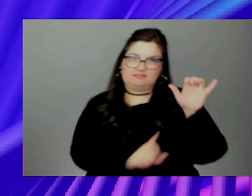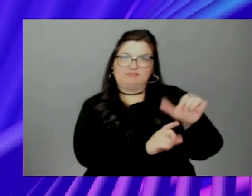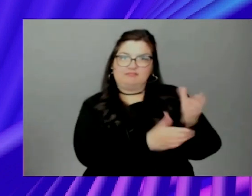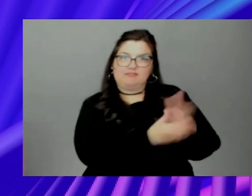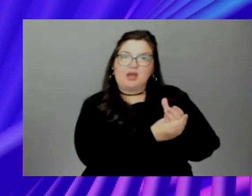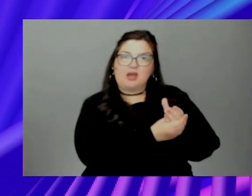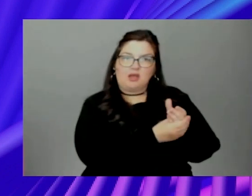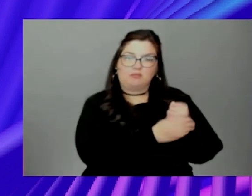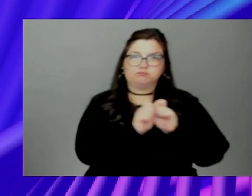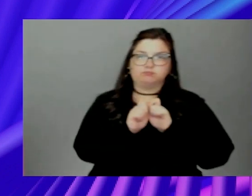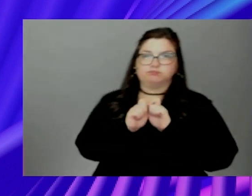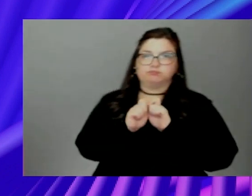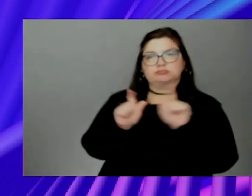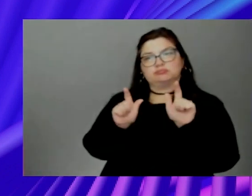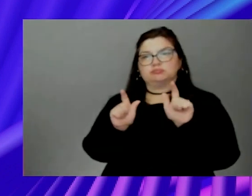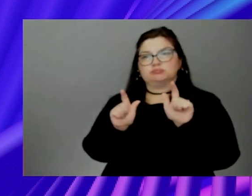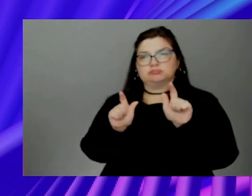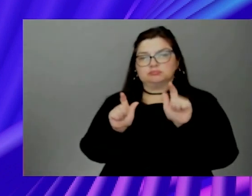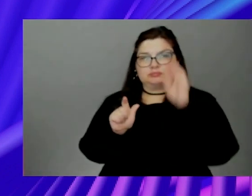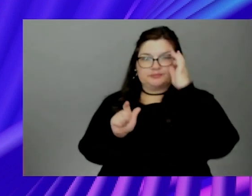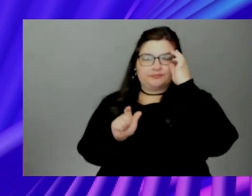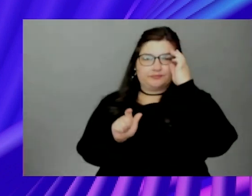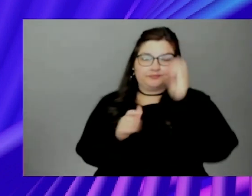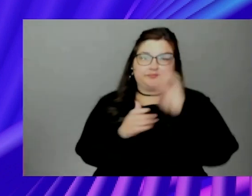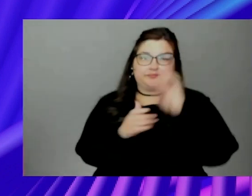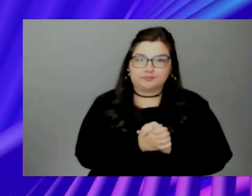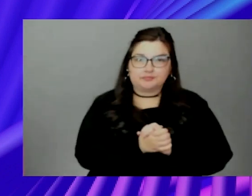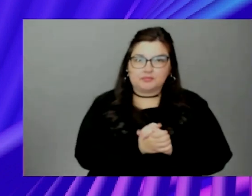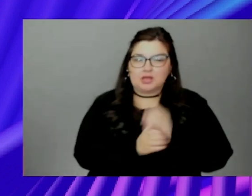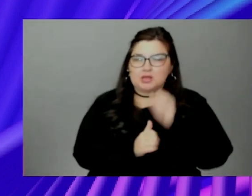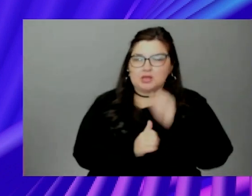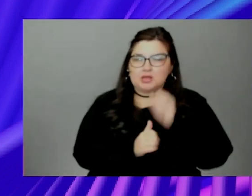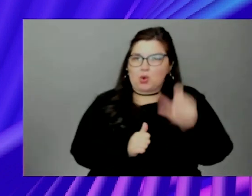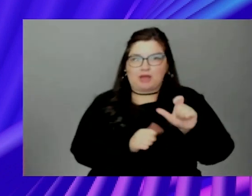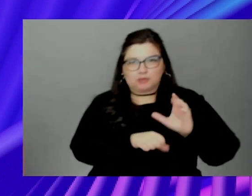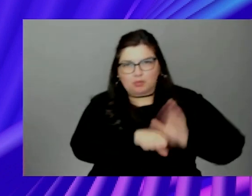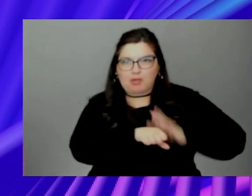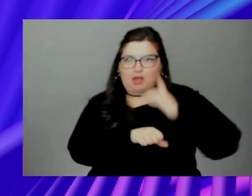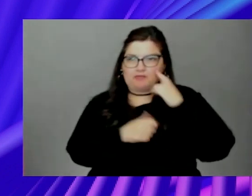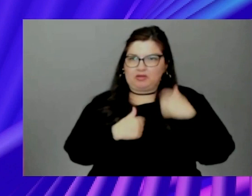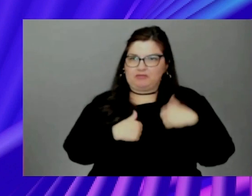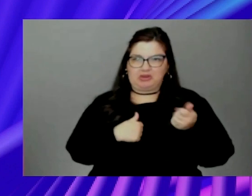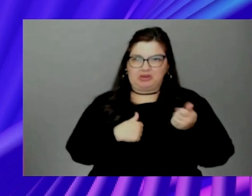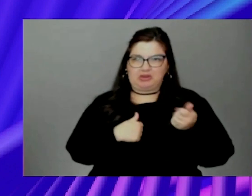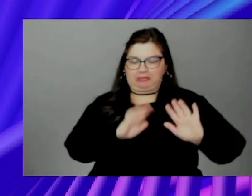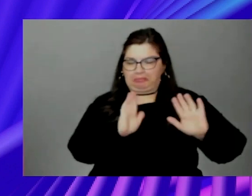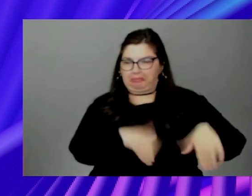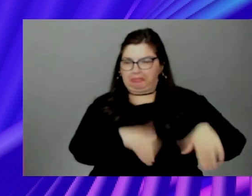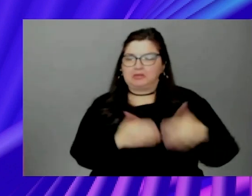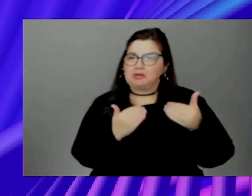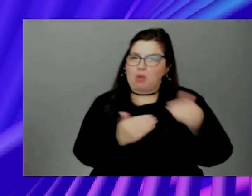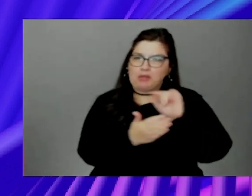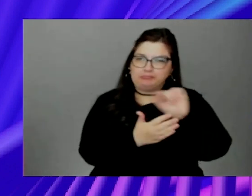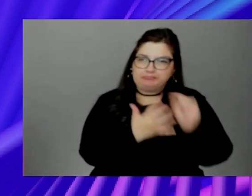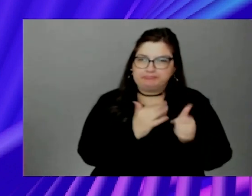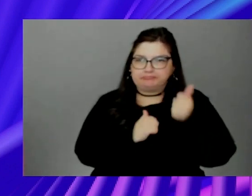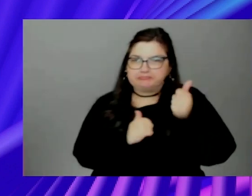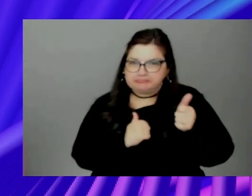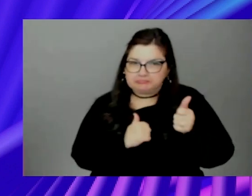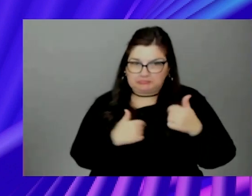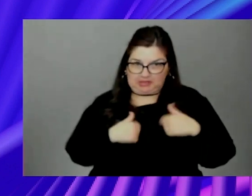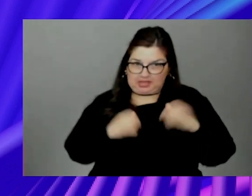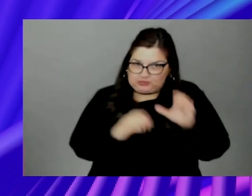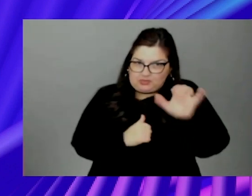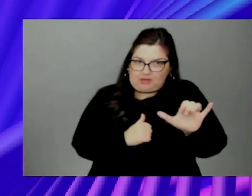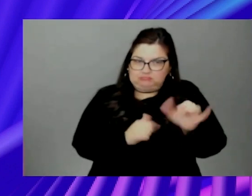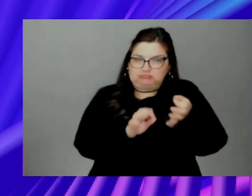say silent to make, don't prompt me for anything, right? Because you don't want your pipeline. So I can just do that.